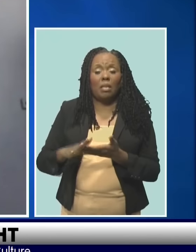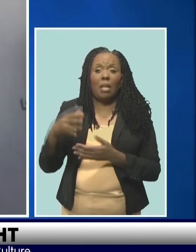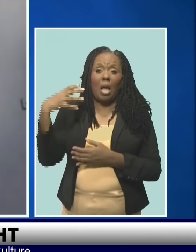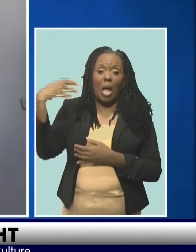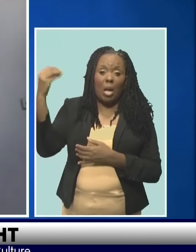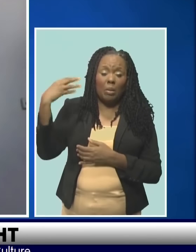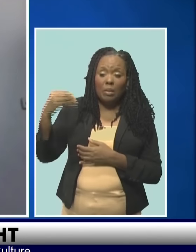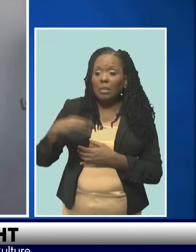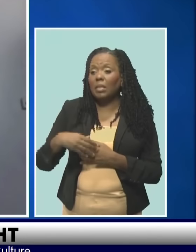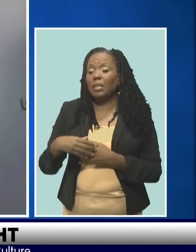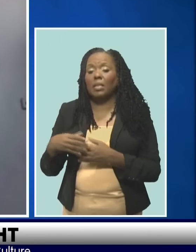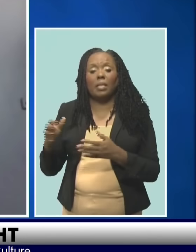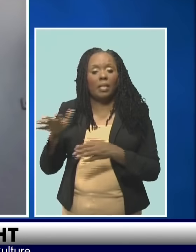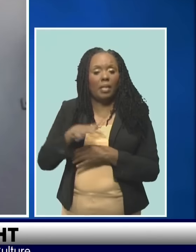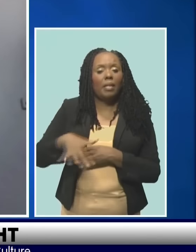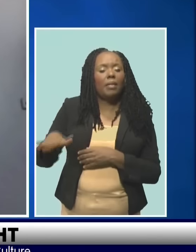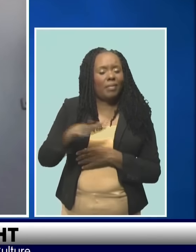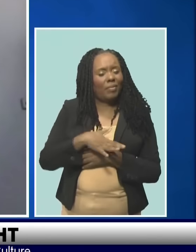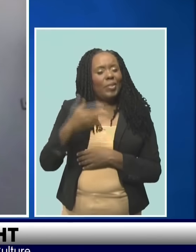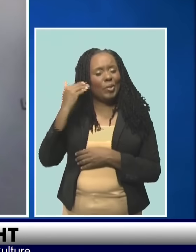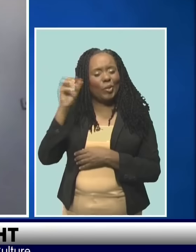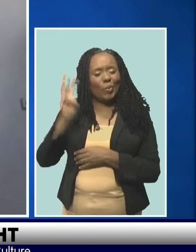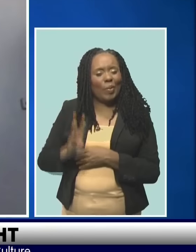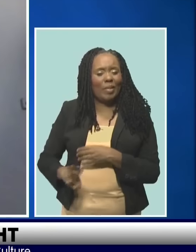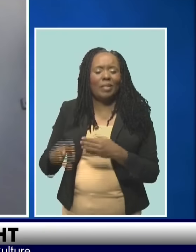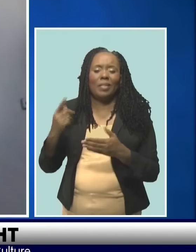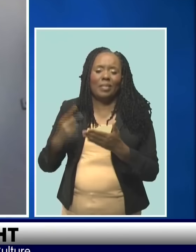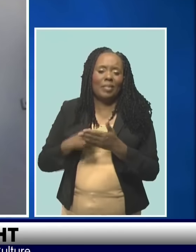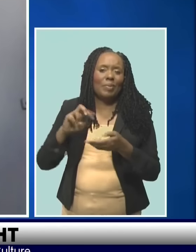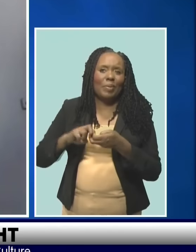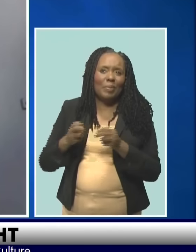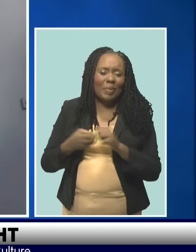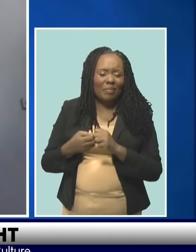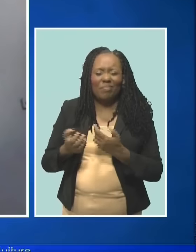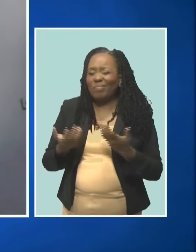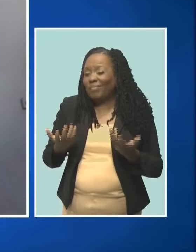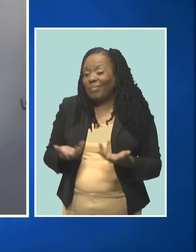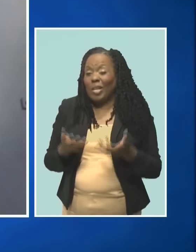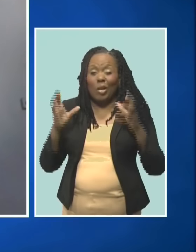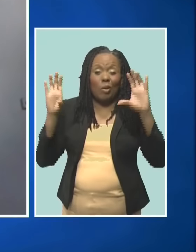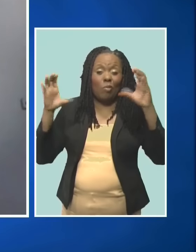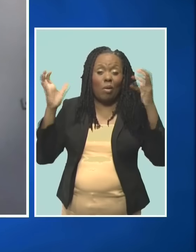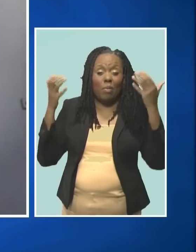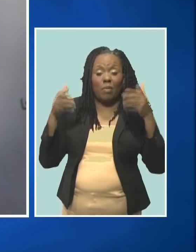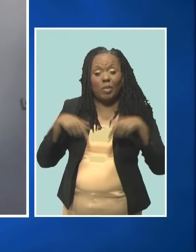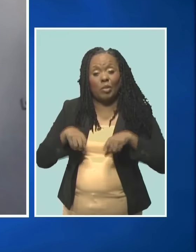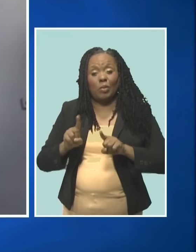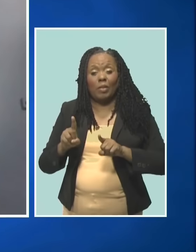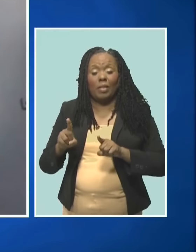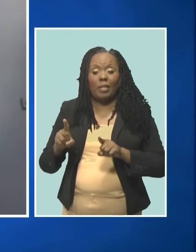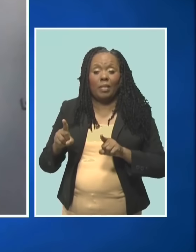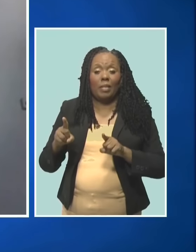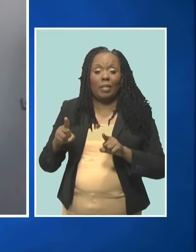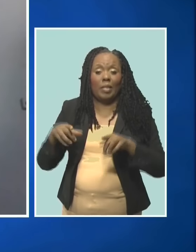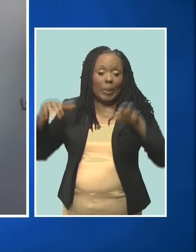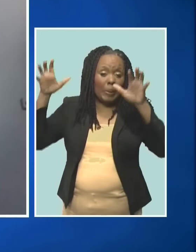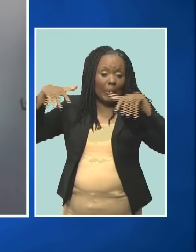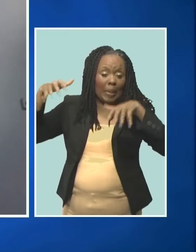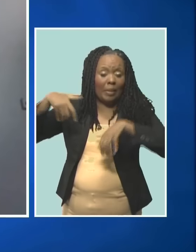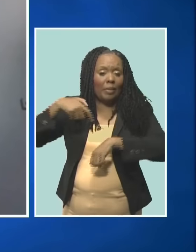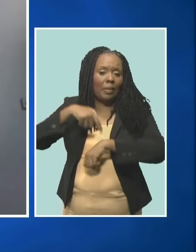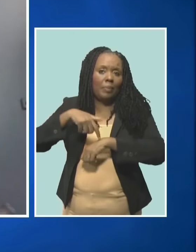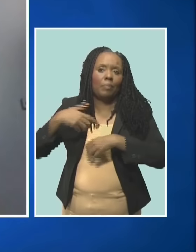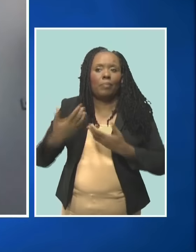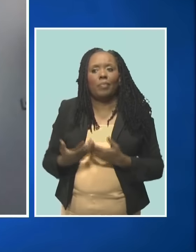contend with the weather. There are particularly within the season that the Cropover Festival falls within. So that balance of